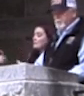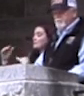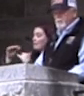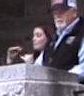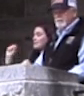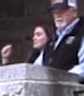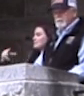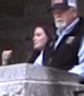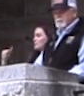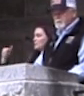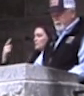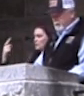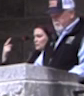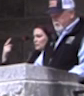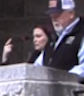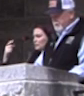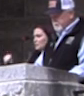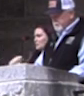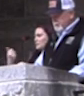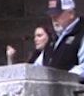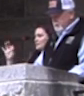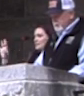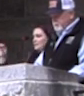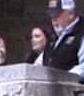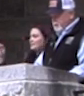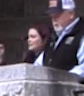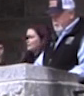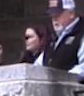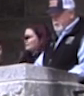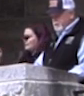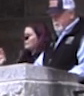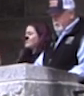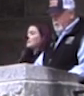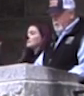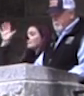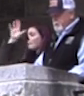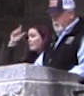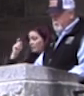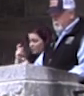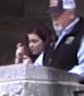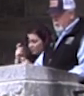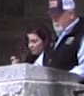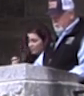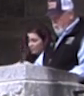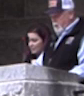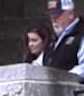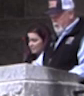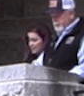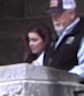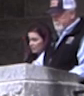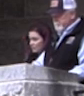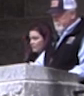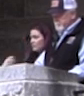on September 1st, 1950. His father was presented with the Medal of Honor by General